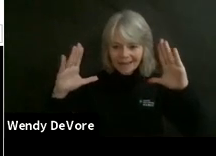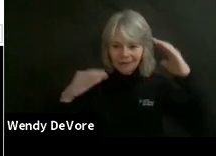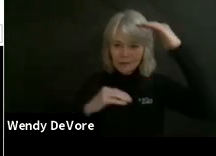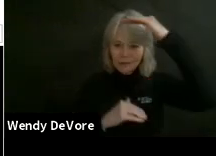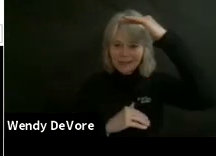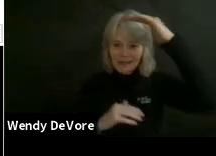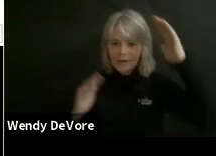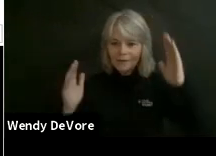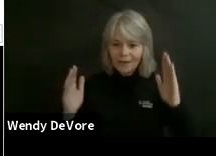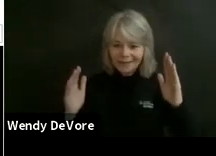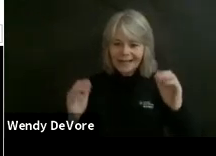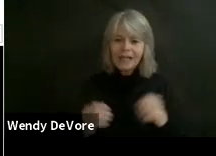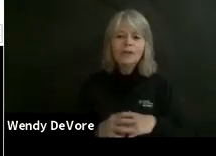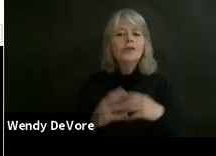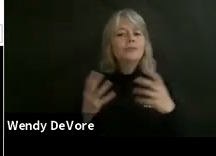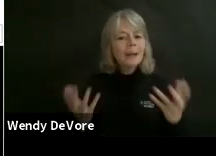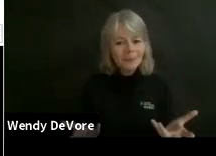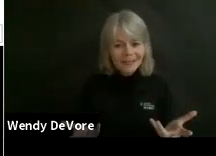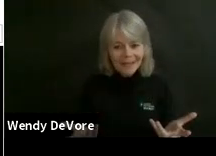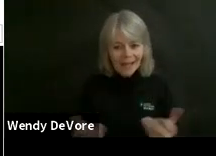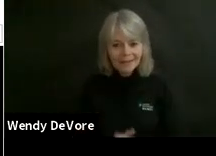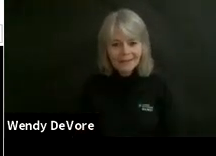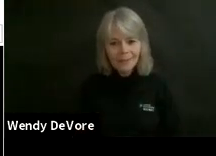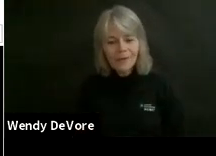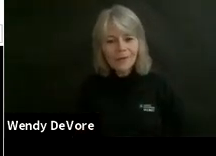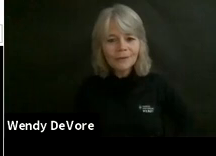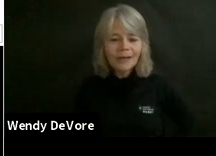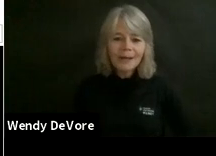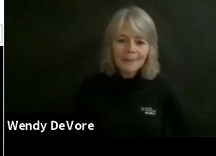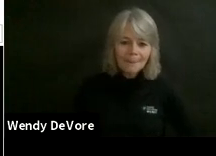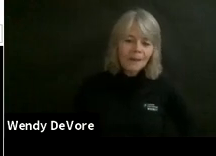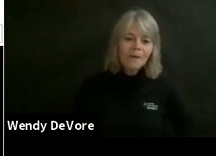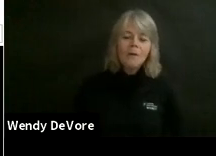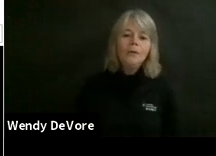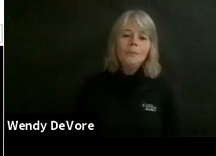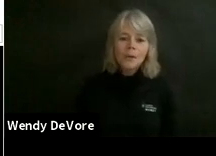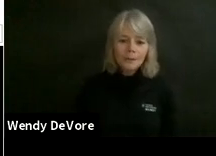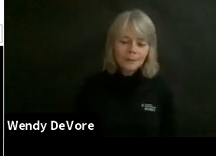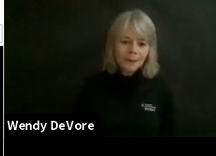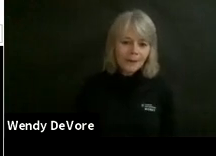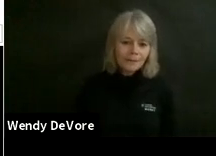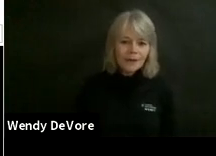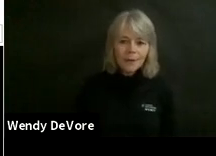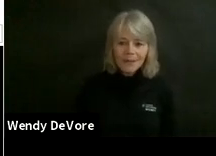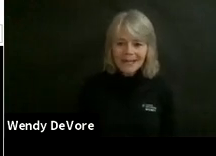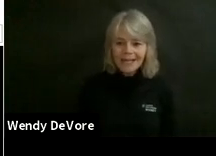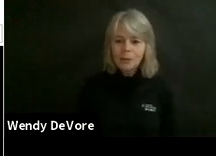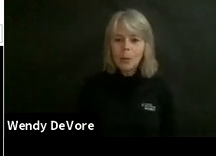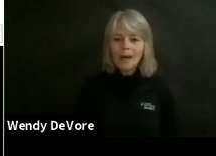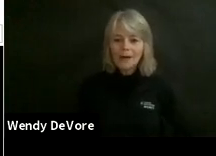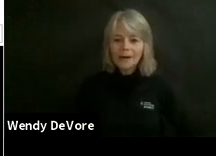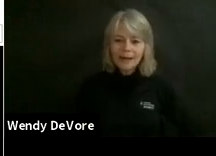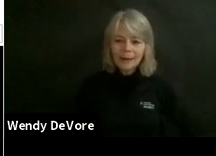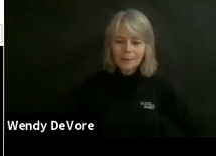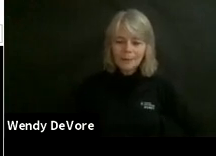access to your entire face. So you've probably sat in some of those remote video meetings